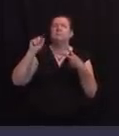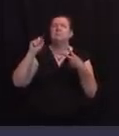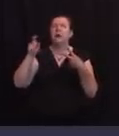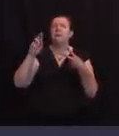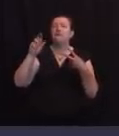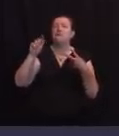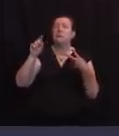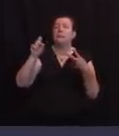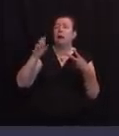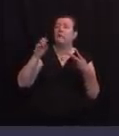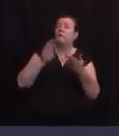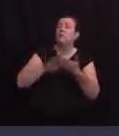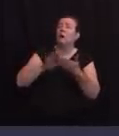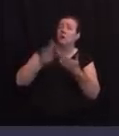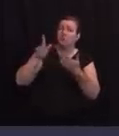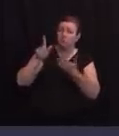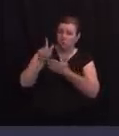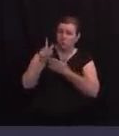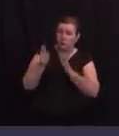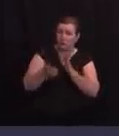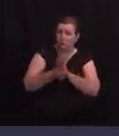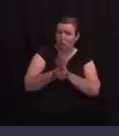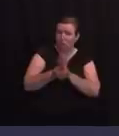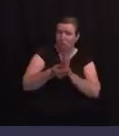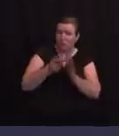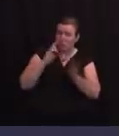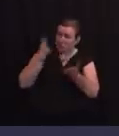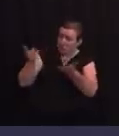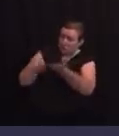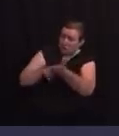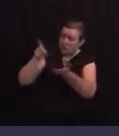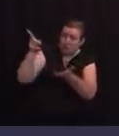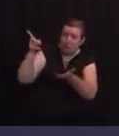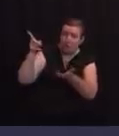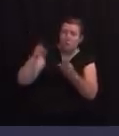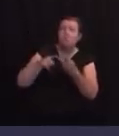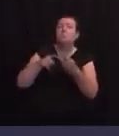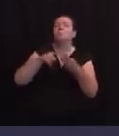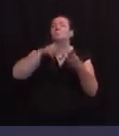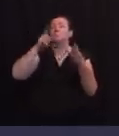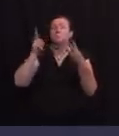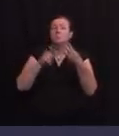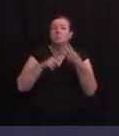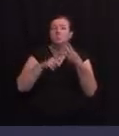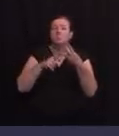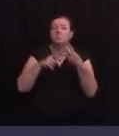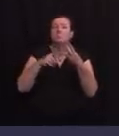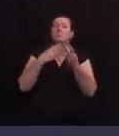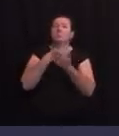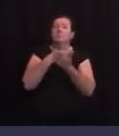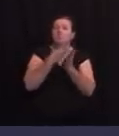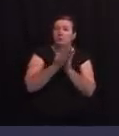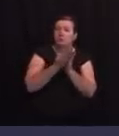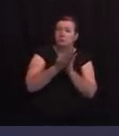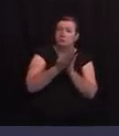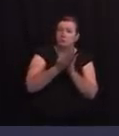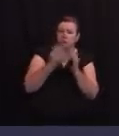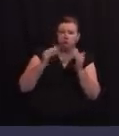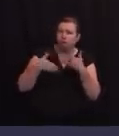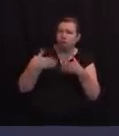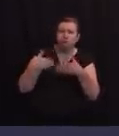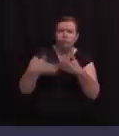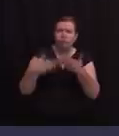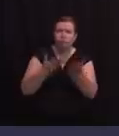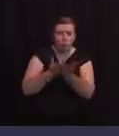after lawmakers send that to your desk will you sign it? The speed at which the budget is moving through the